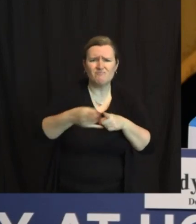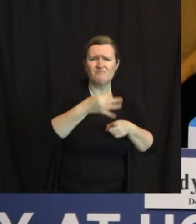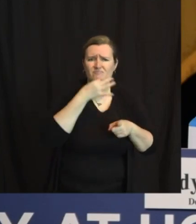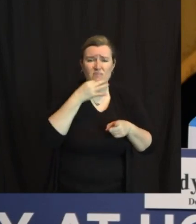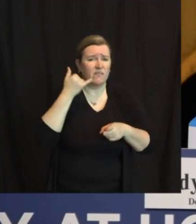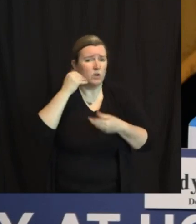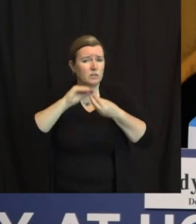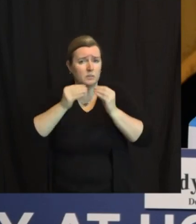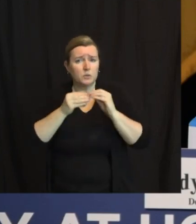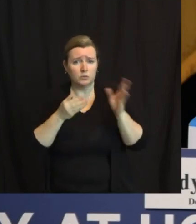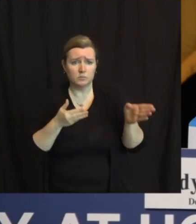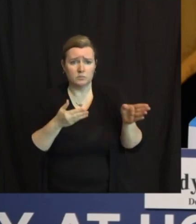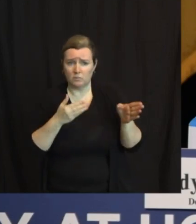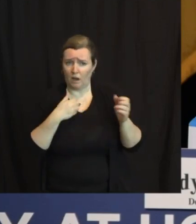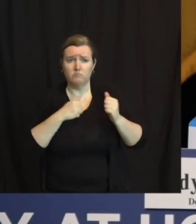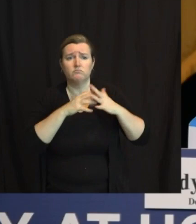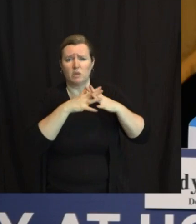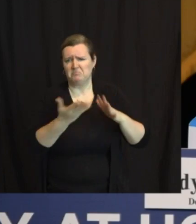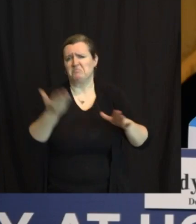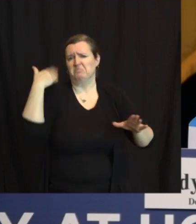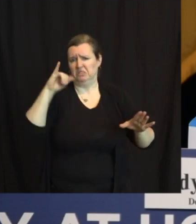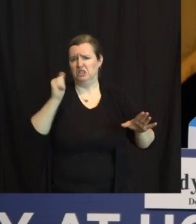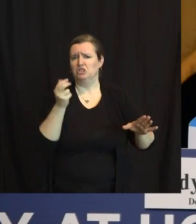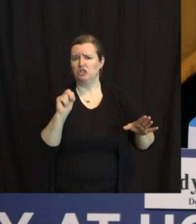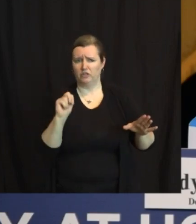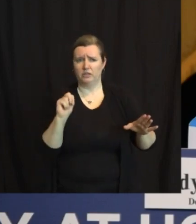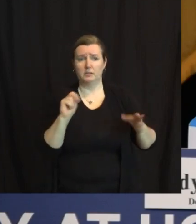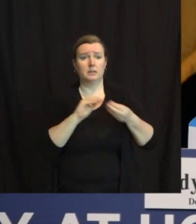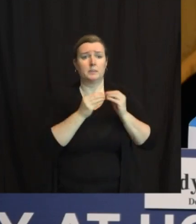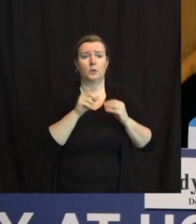in January, reachable at